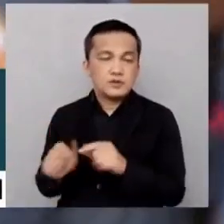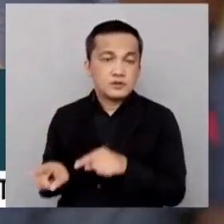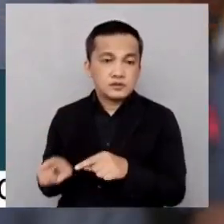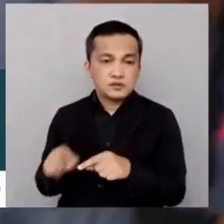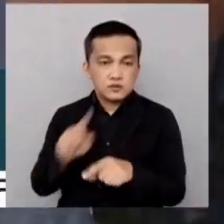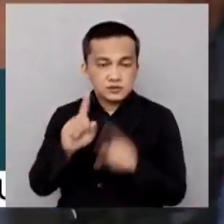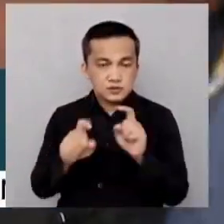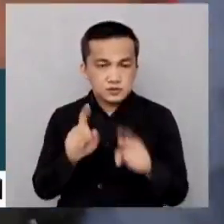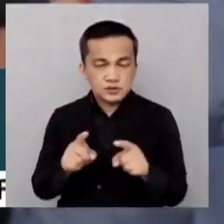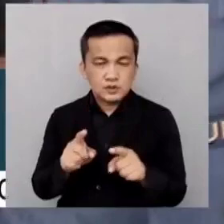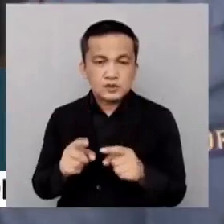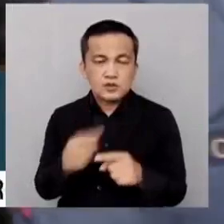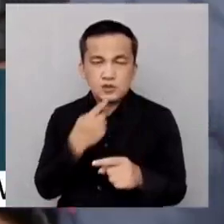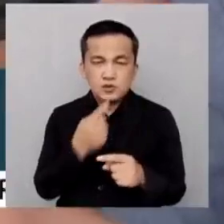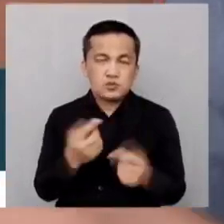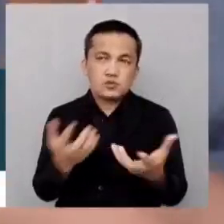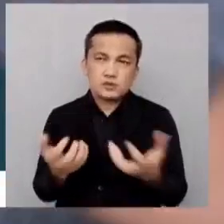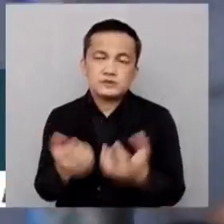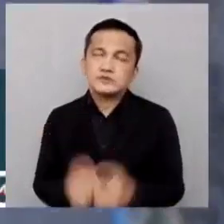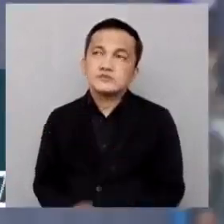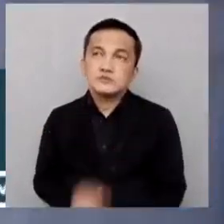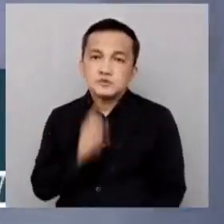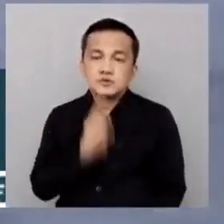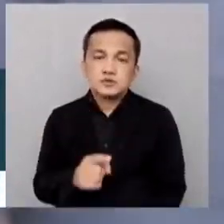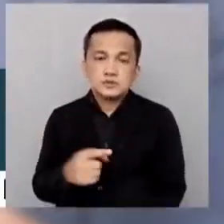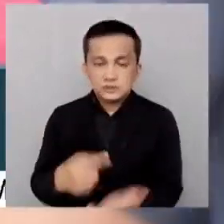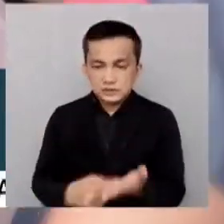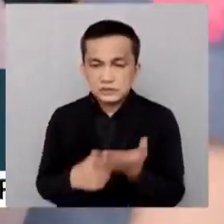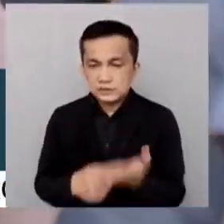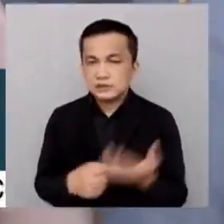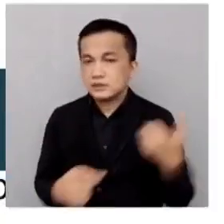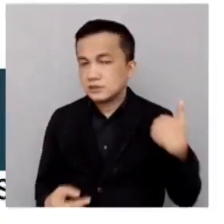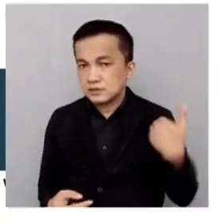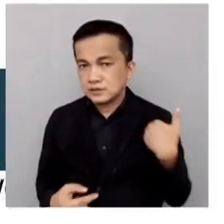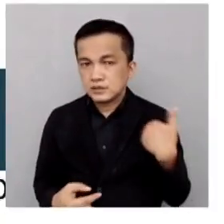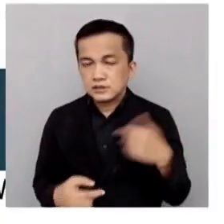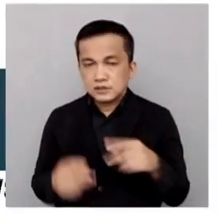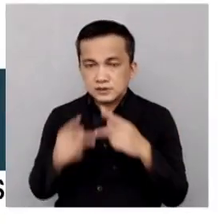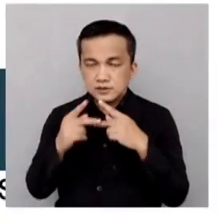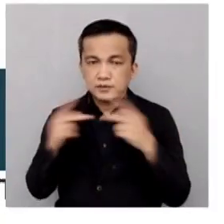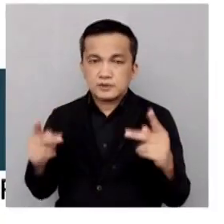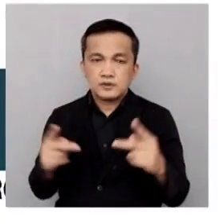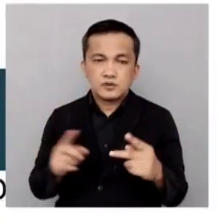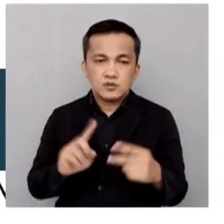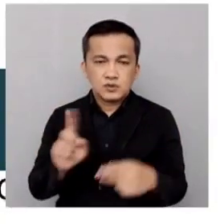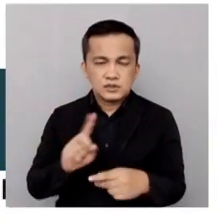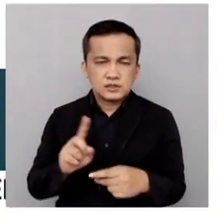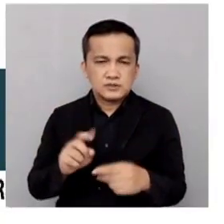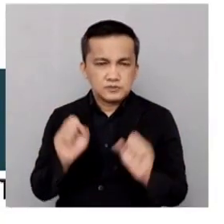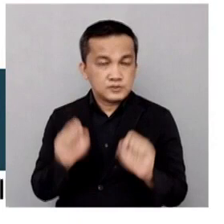do not want to actually discuss yet to the public what are our possible